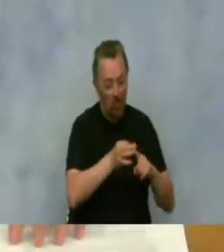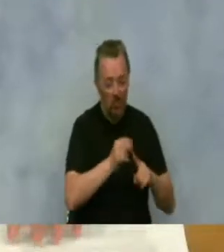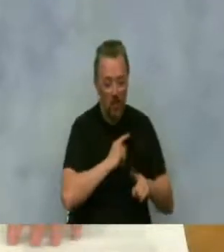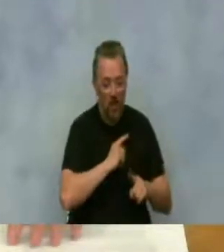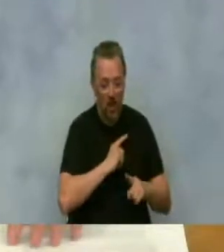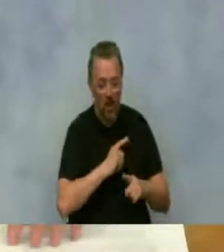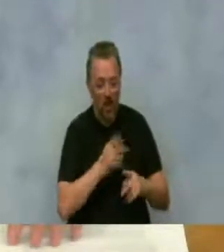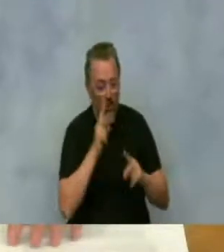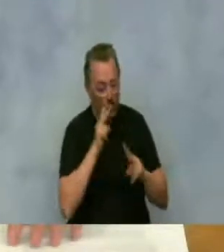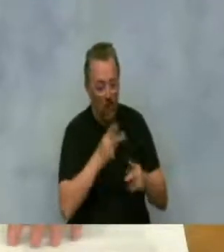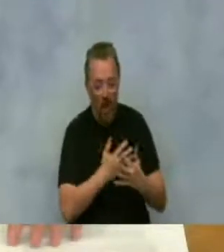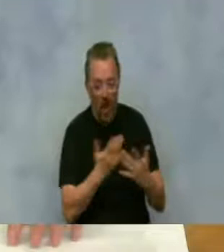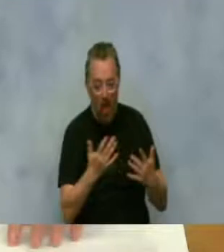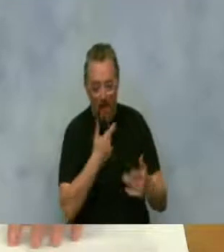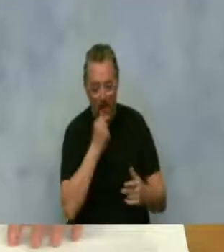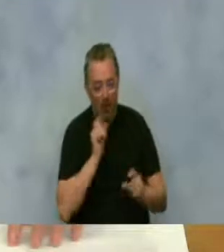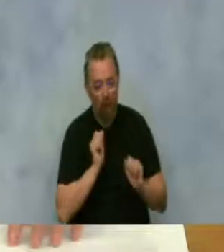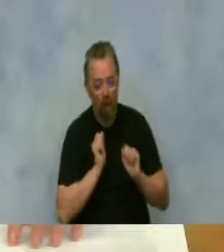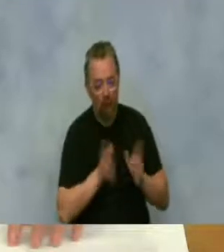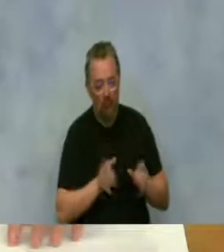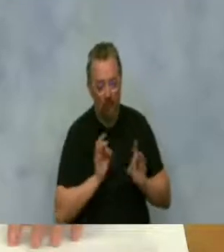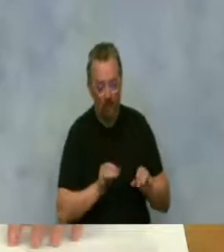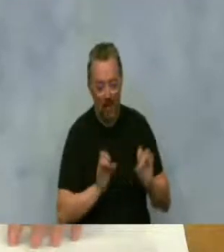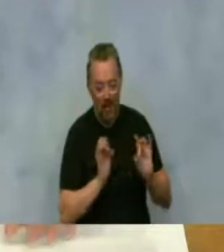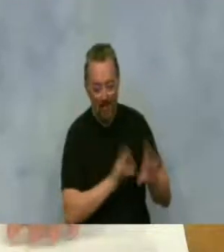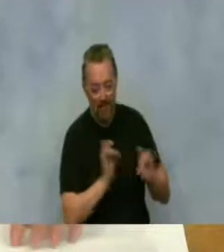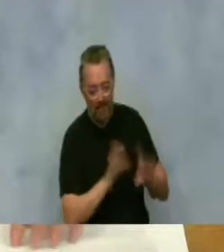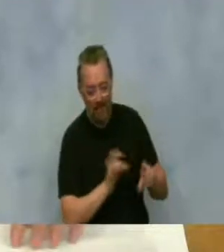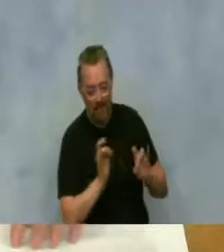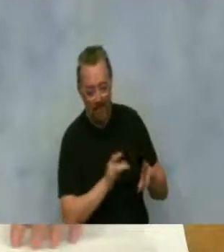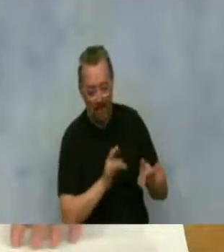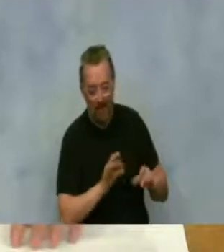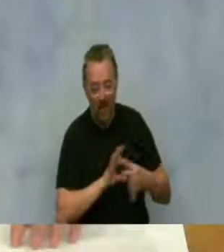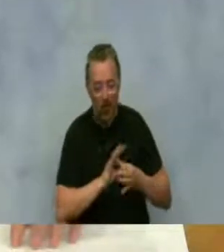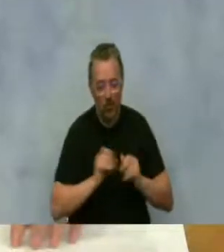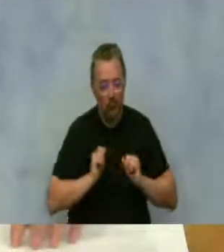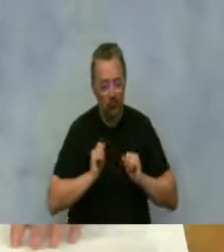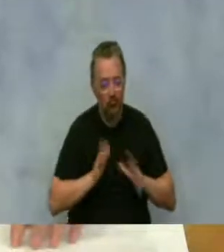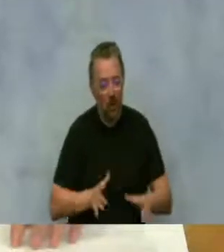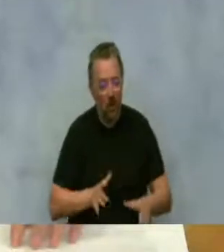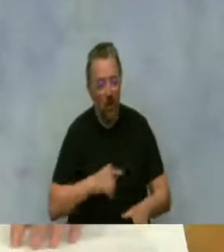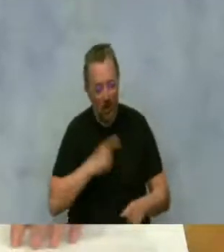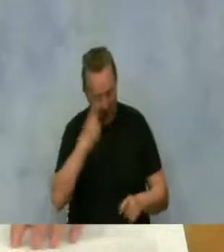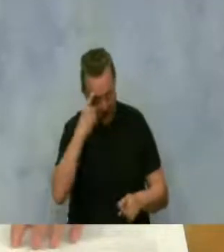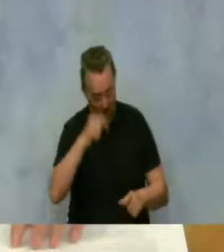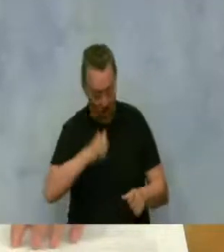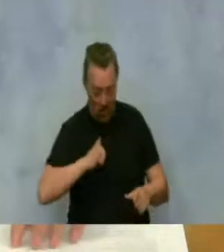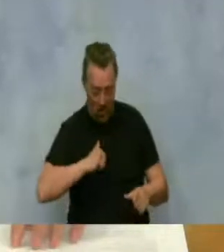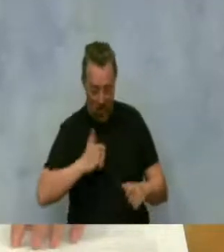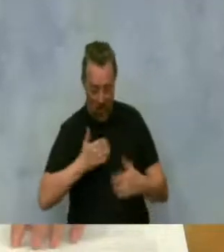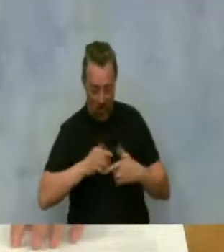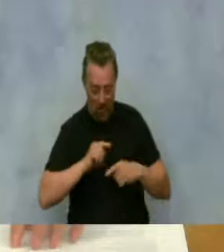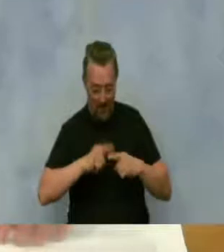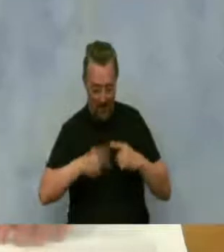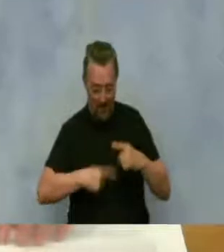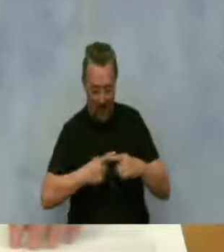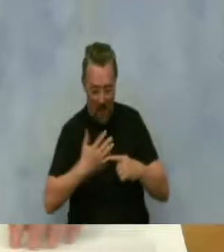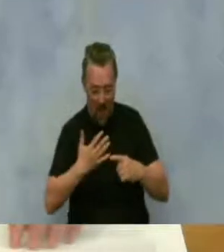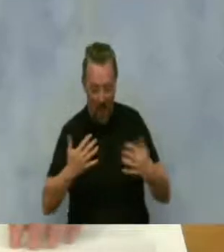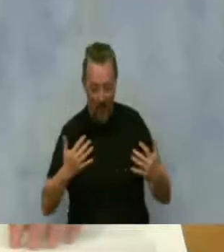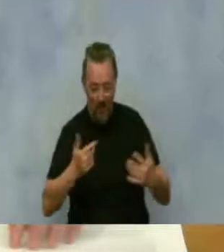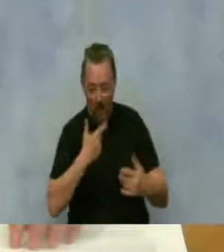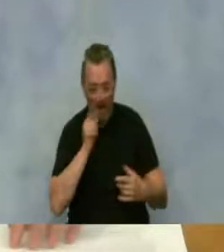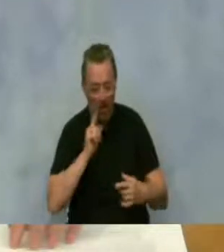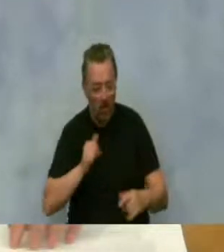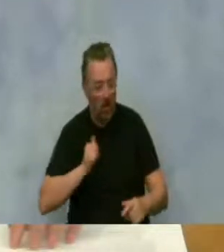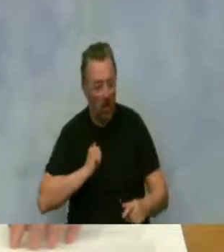looking at retirals. It was looking about, what we could project in terms of people that were potentially going to be leaving. And that was why there